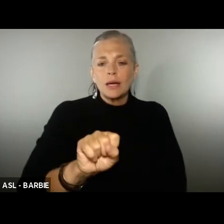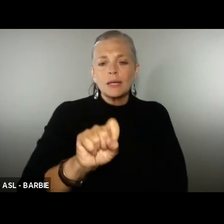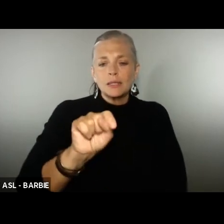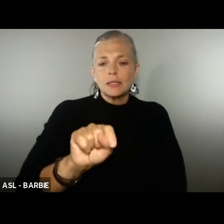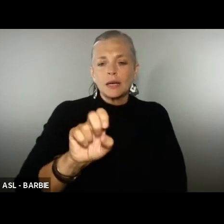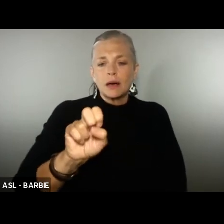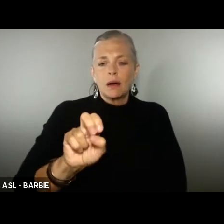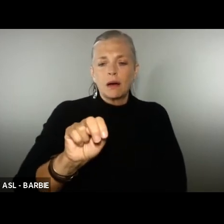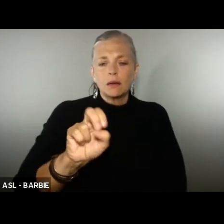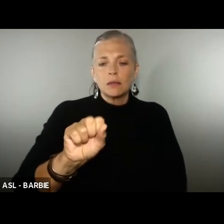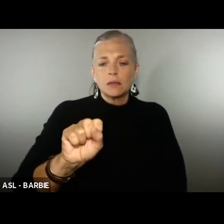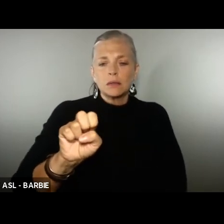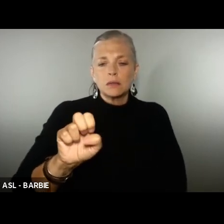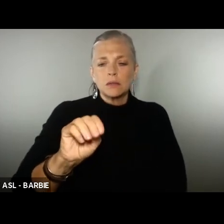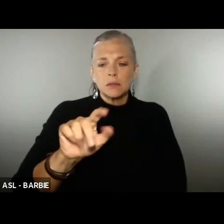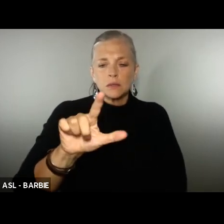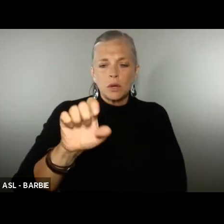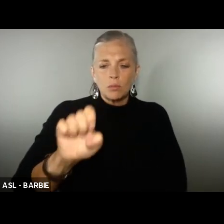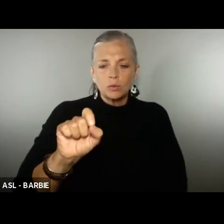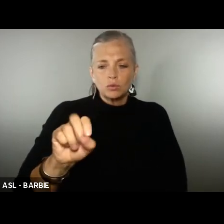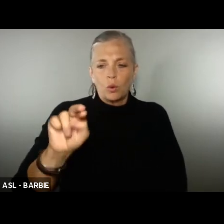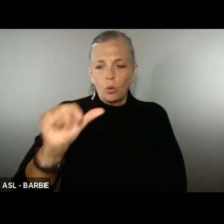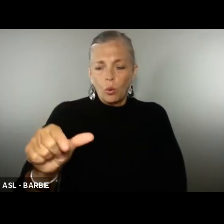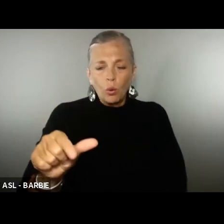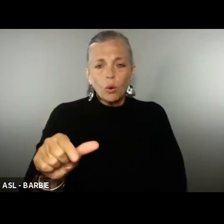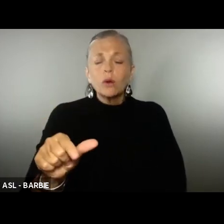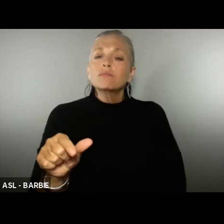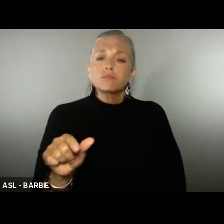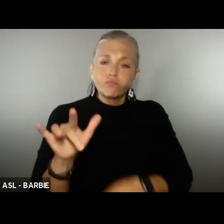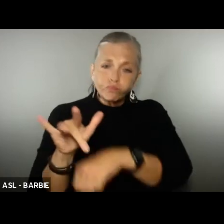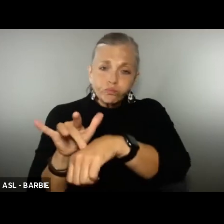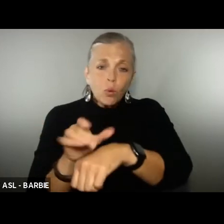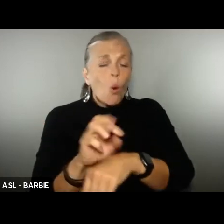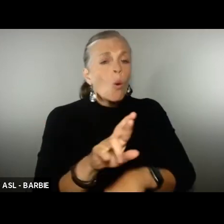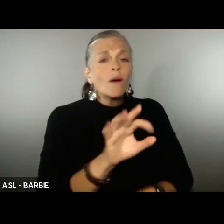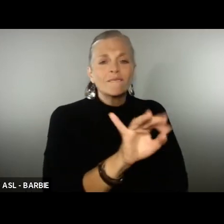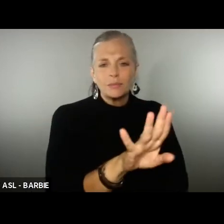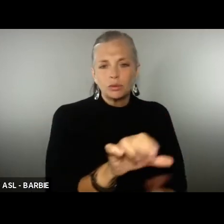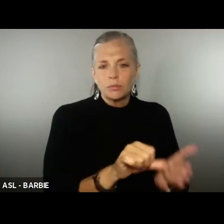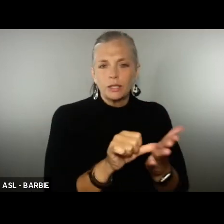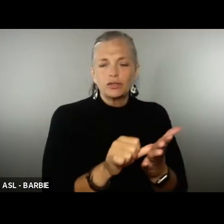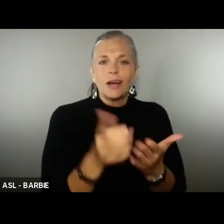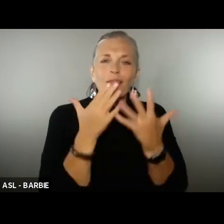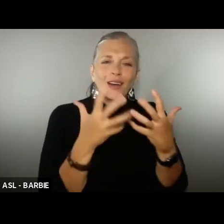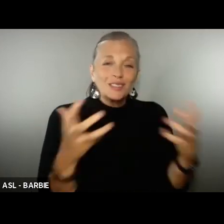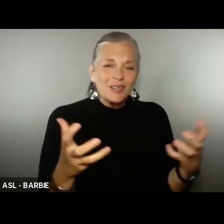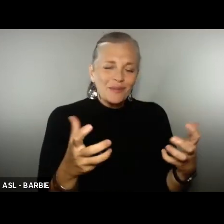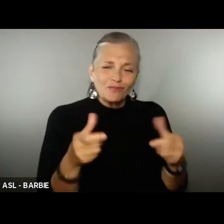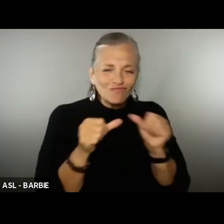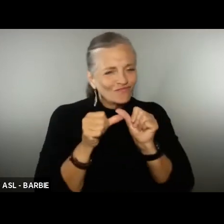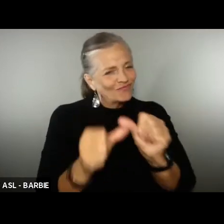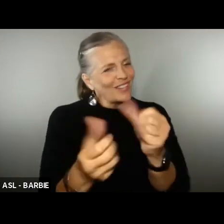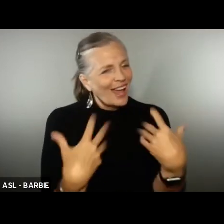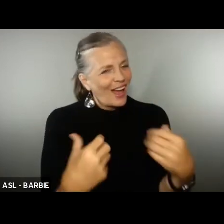www.stensemble.org or at our Facebook page. Thank you so much. Stay healthy.